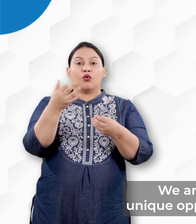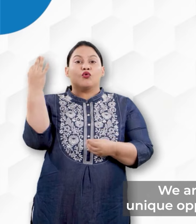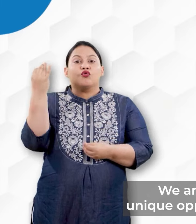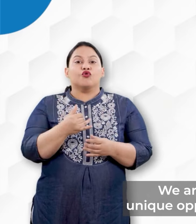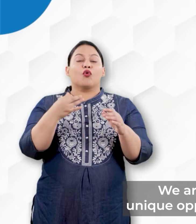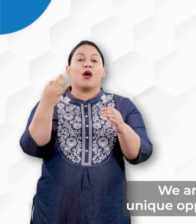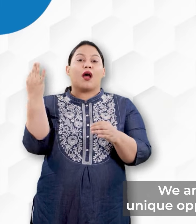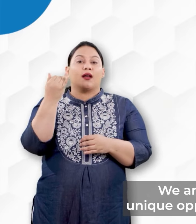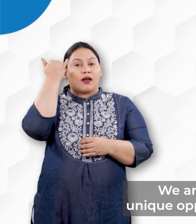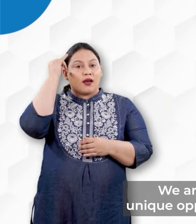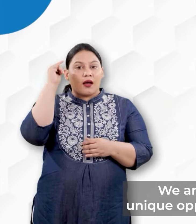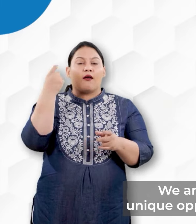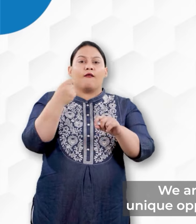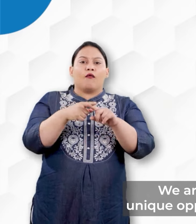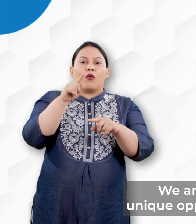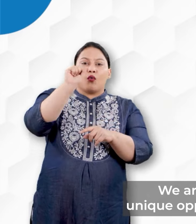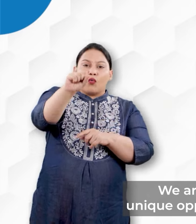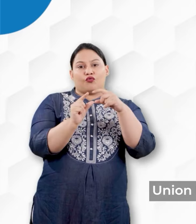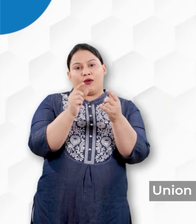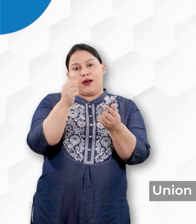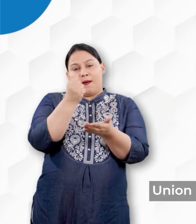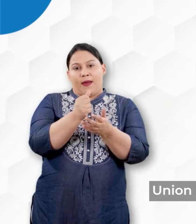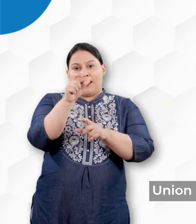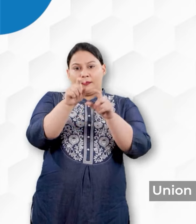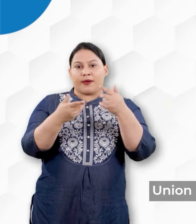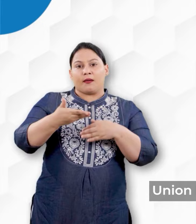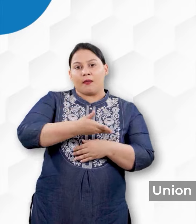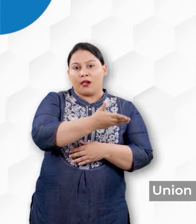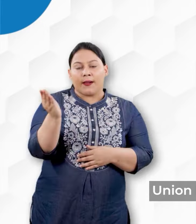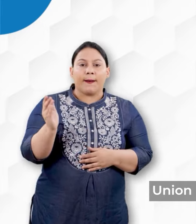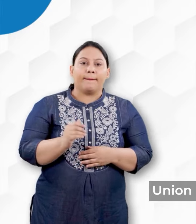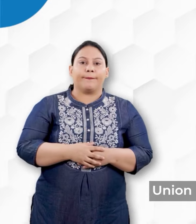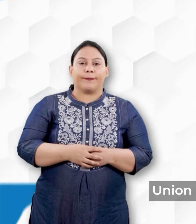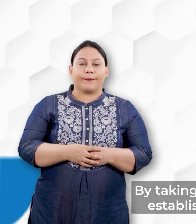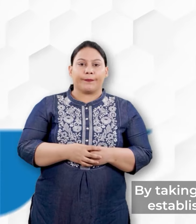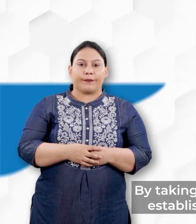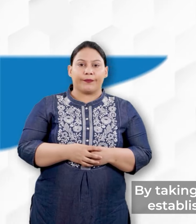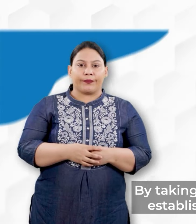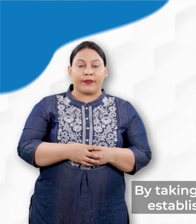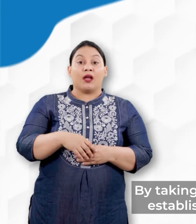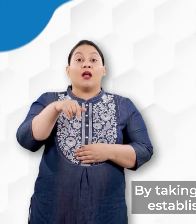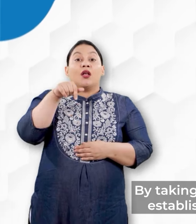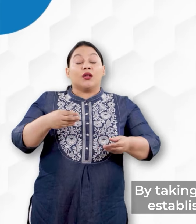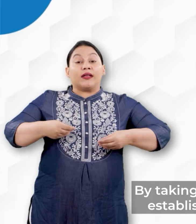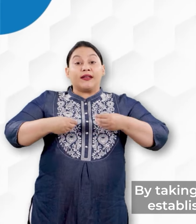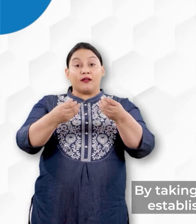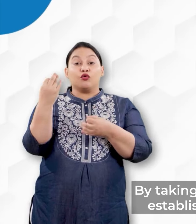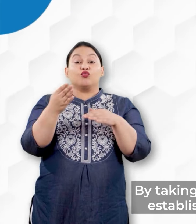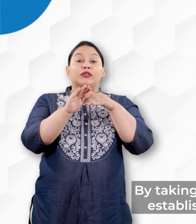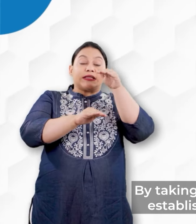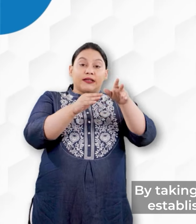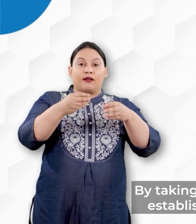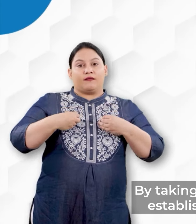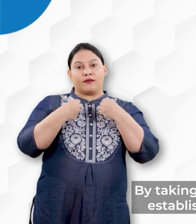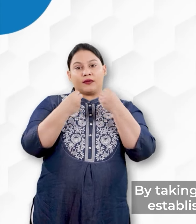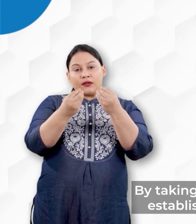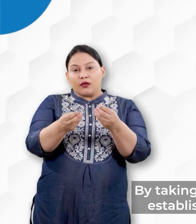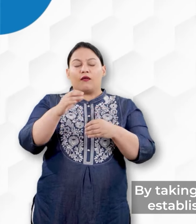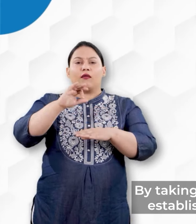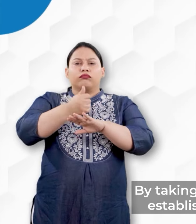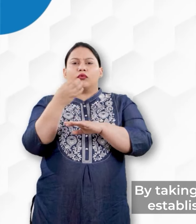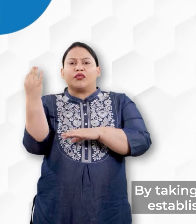reveal unique opportunities designed for our Union Bank of India employees. By taking these steps, we will further